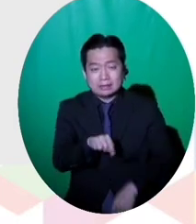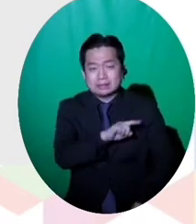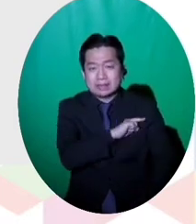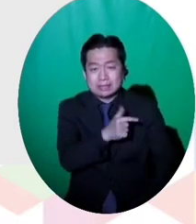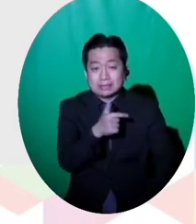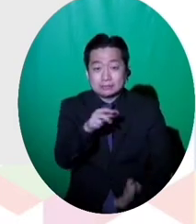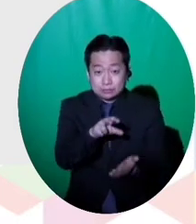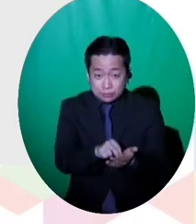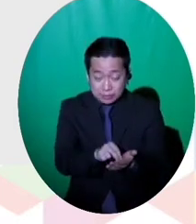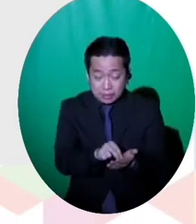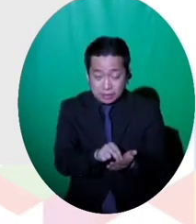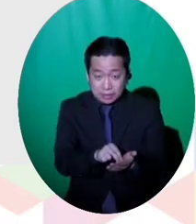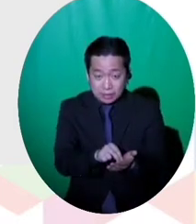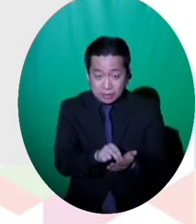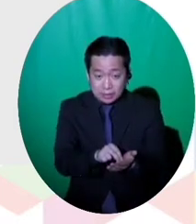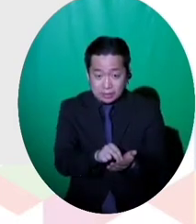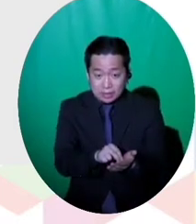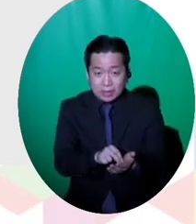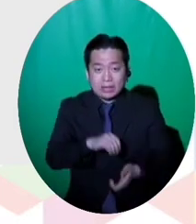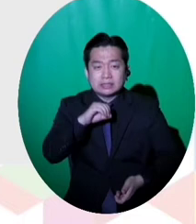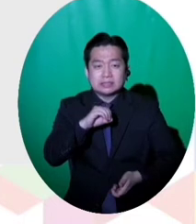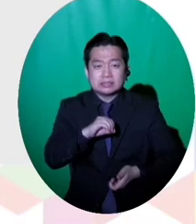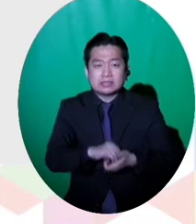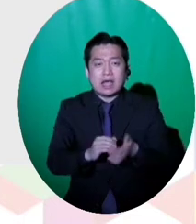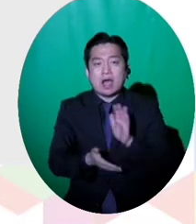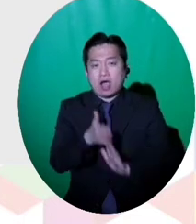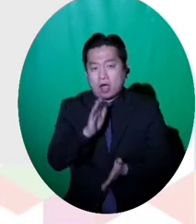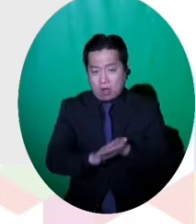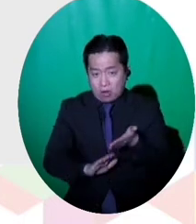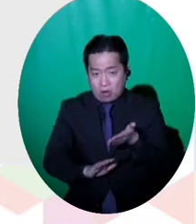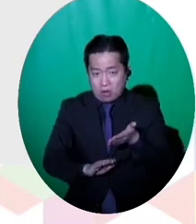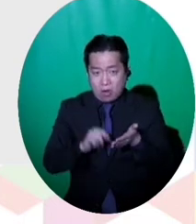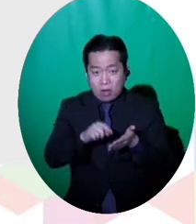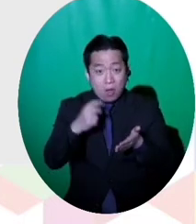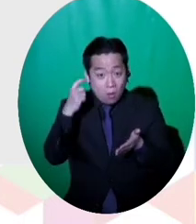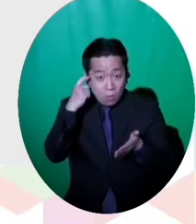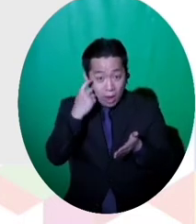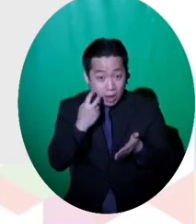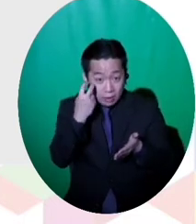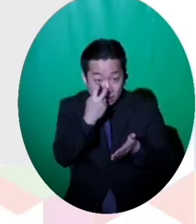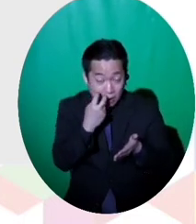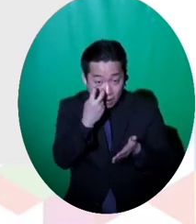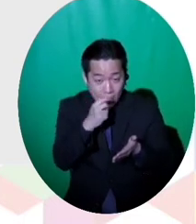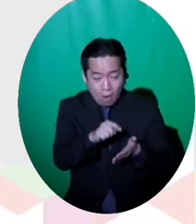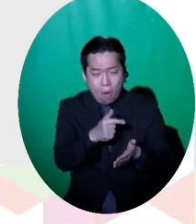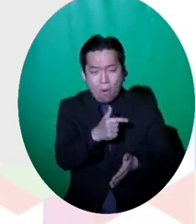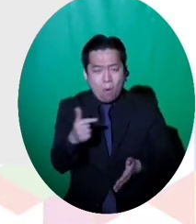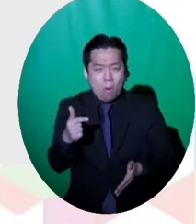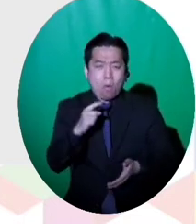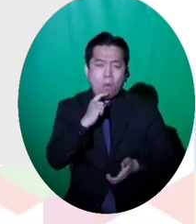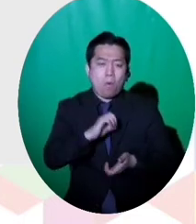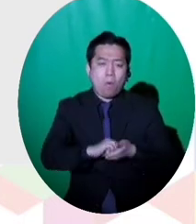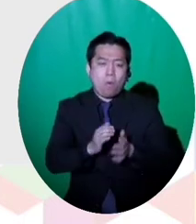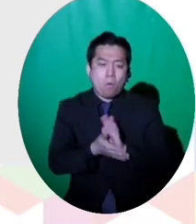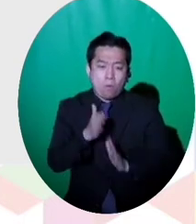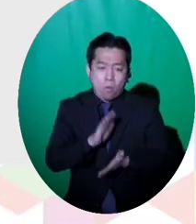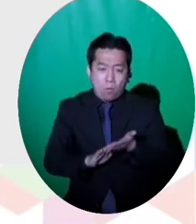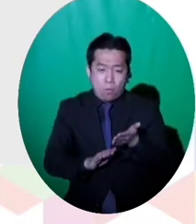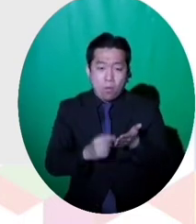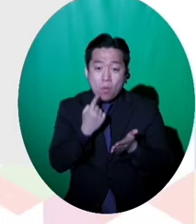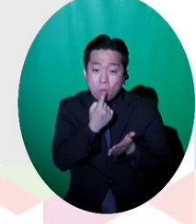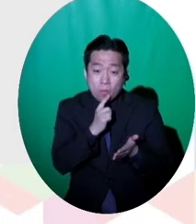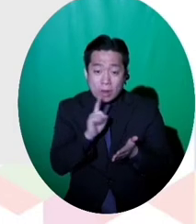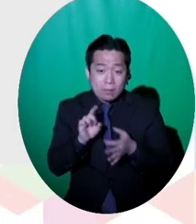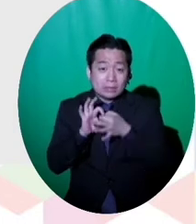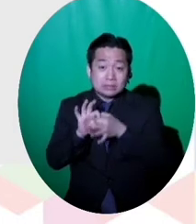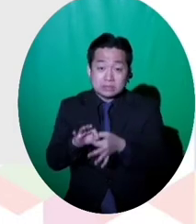is inherently hostile to sustainability. And this goes all the way back to Thomas Hobbes telling us that even